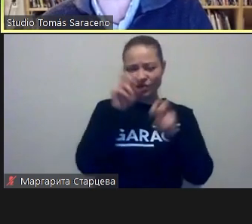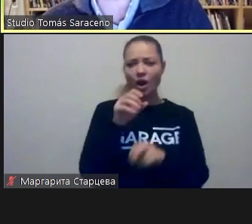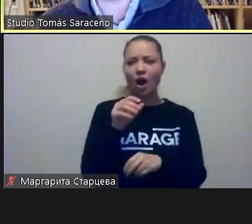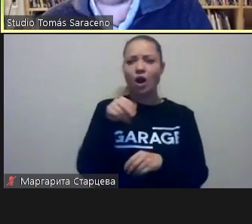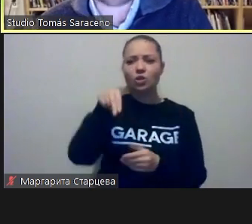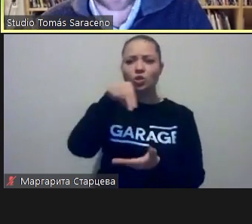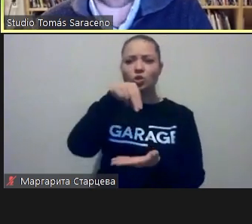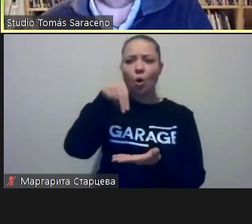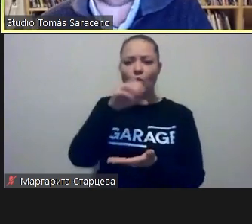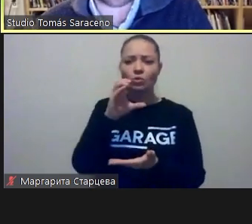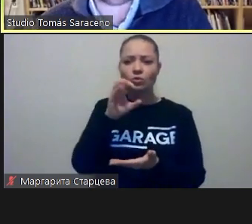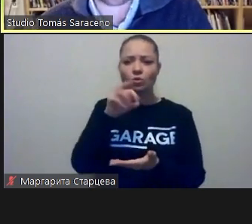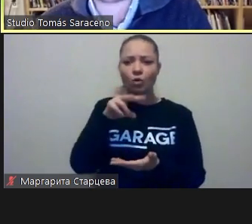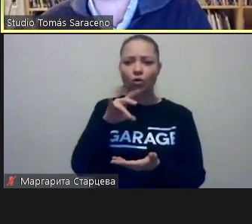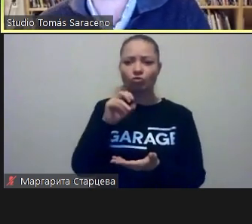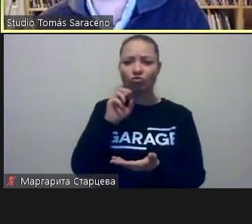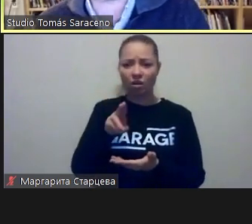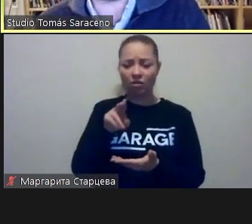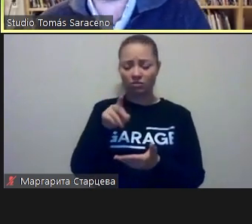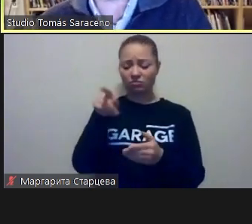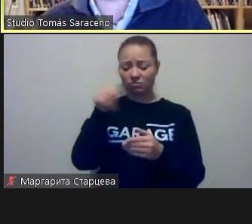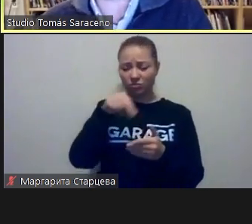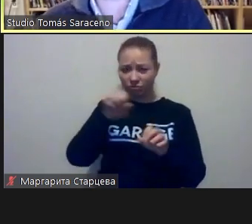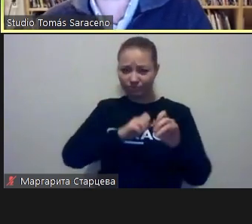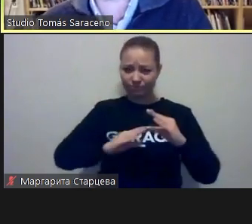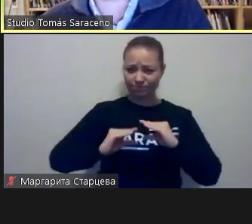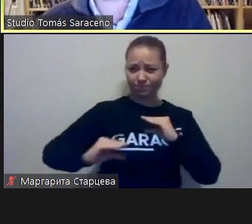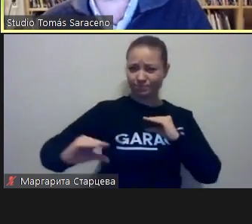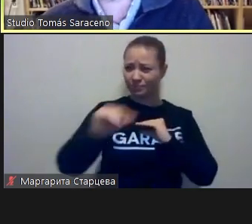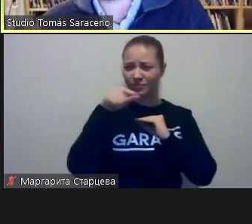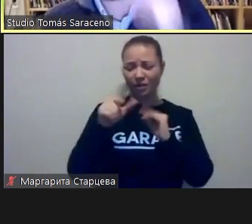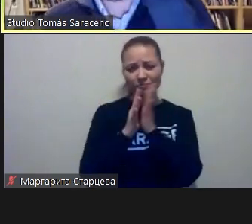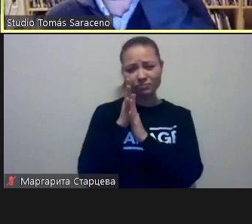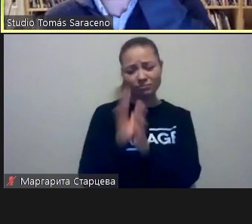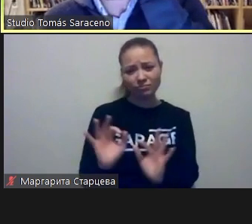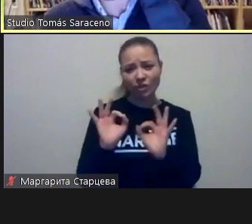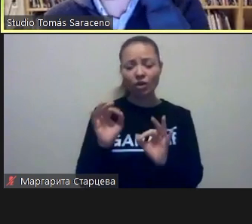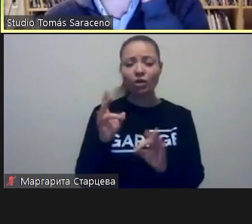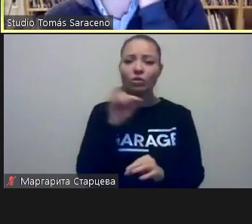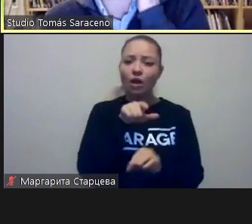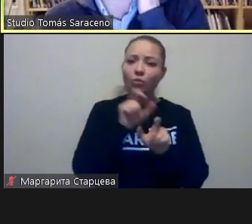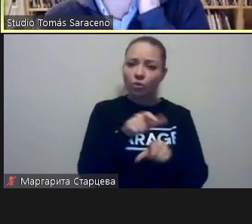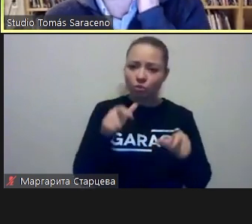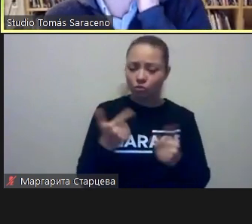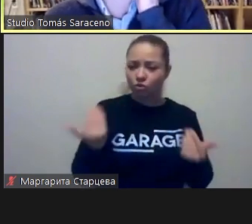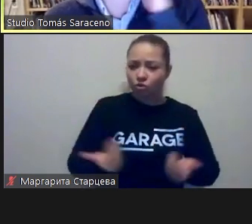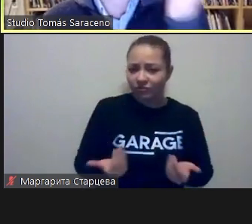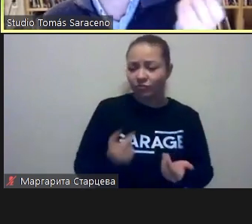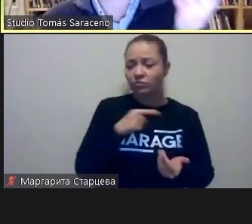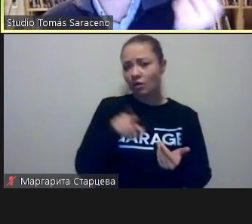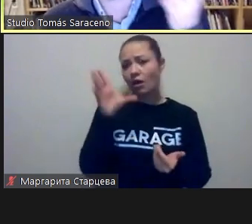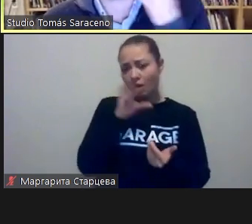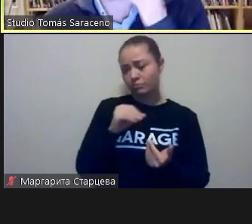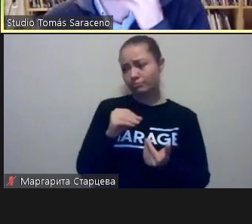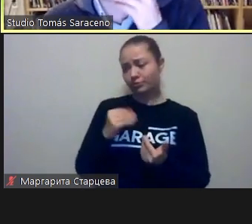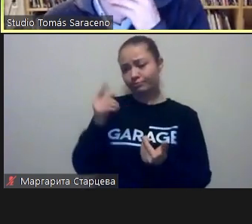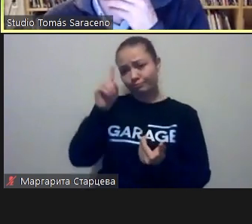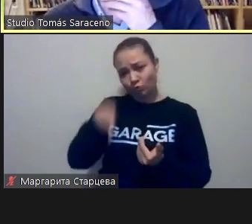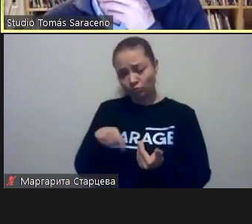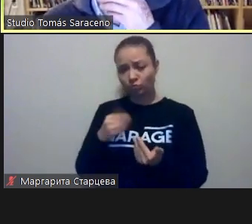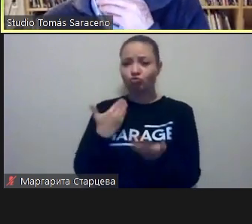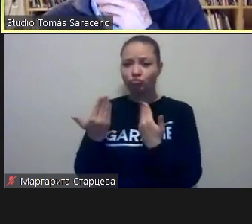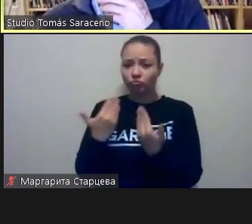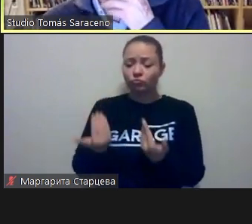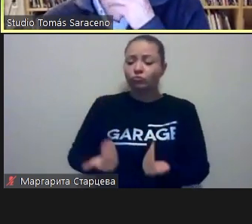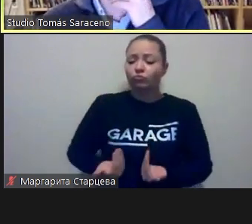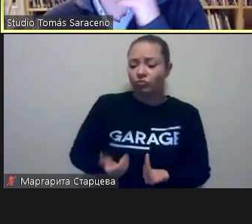people live out of this relationship, which is different that the way that how it could be sustained, this form